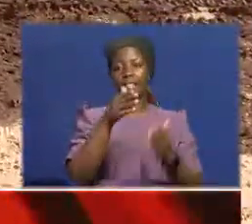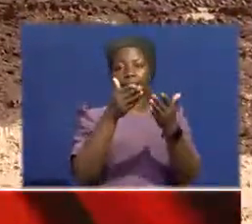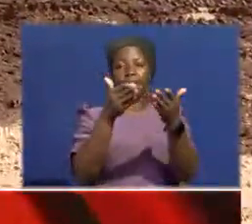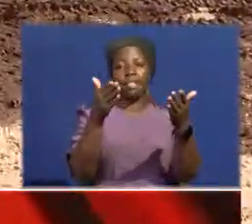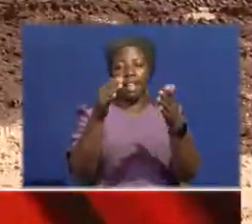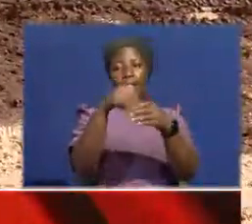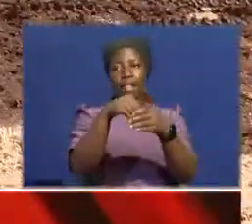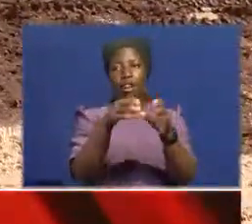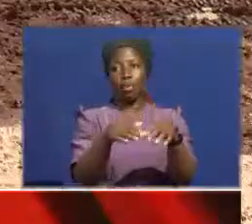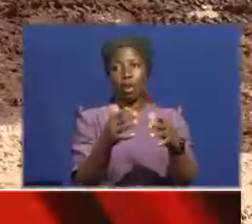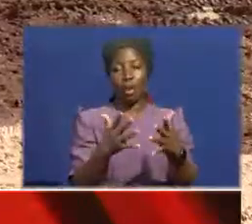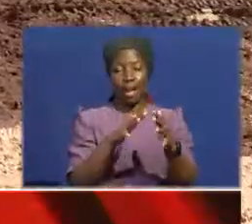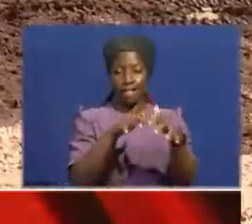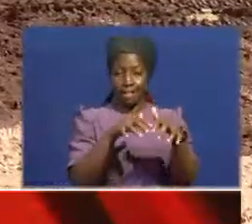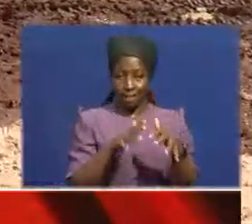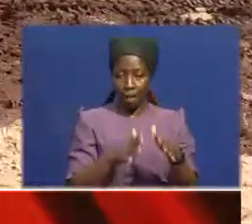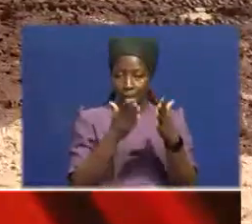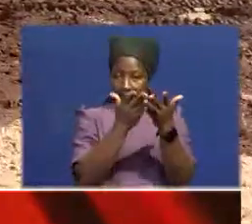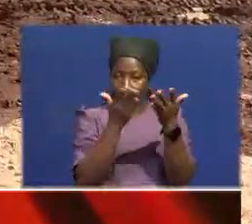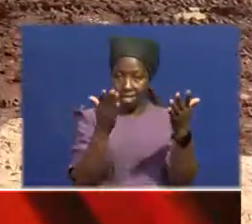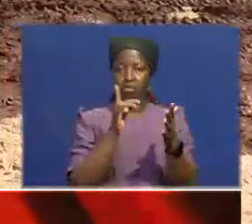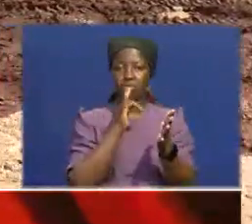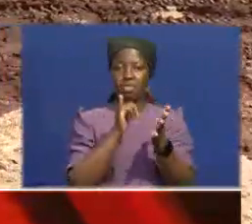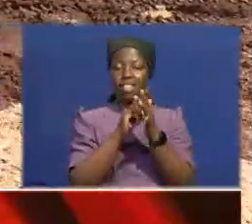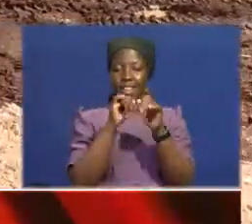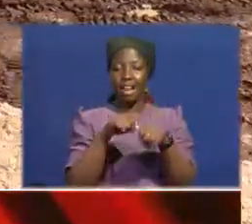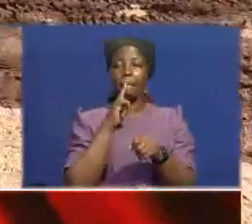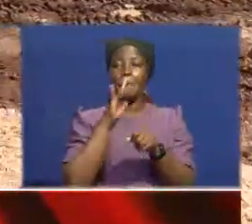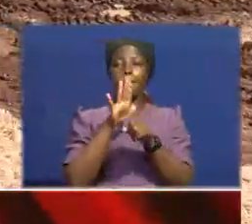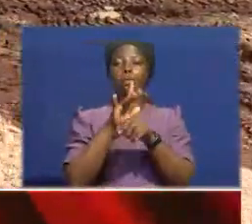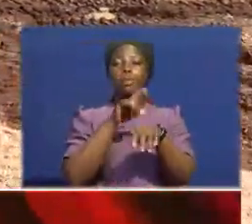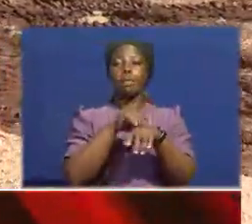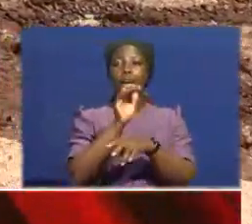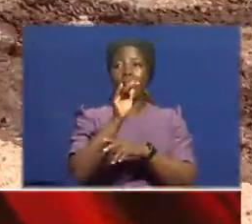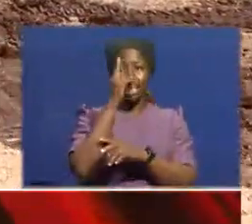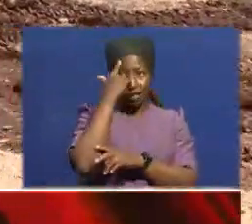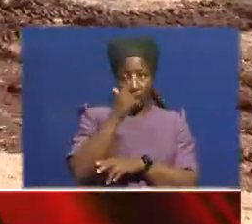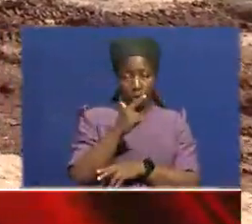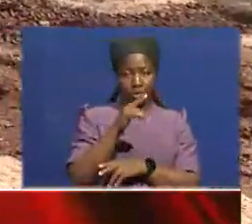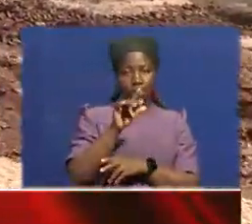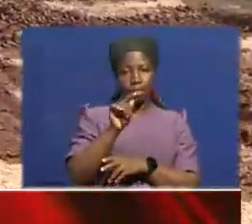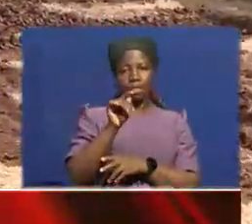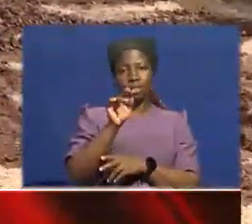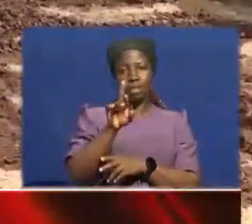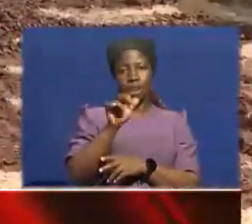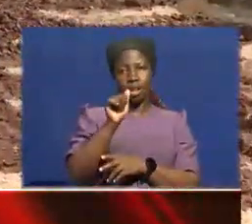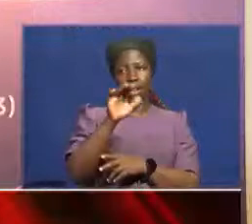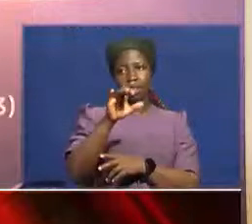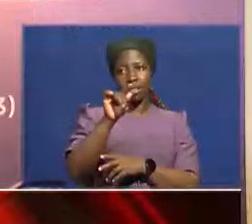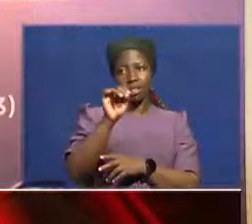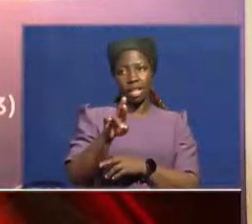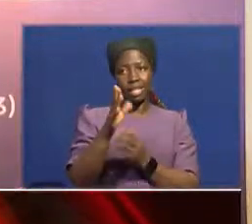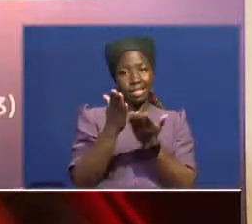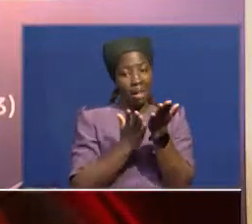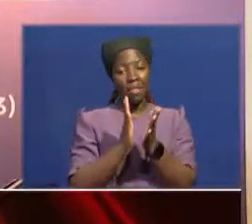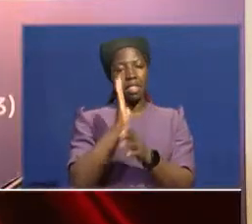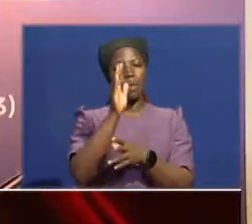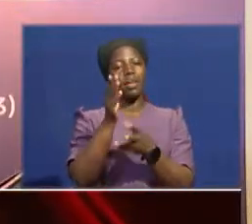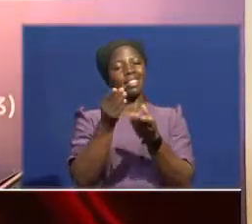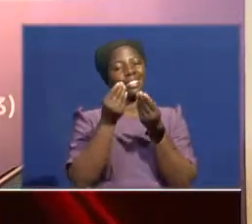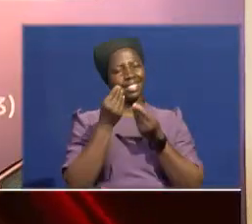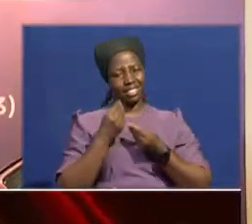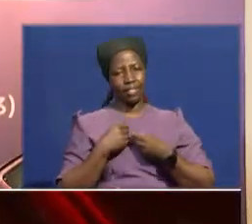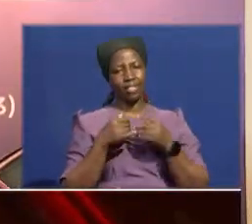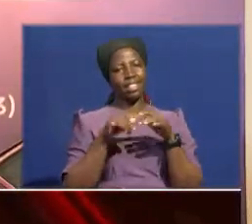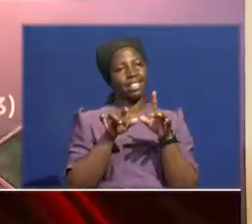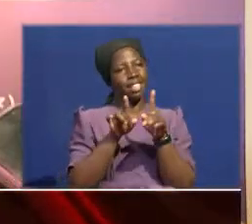are, so that the farmers are guaranteed that when they actually ask for the tractor services, they would actually receive the tractor services. I think